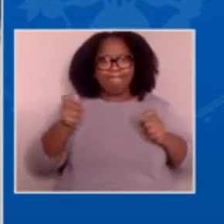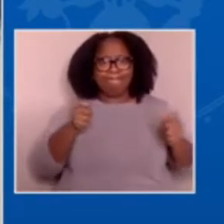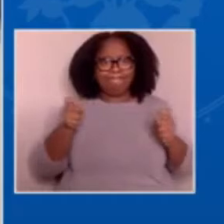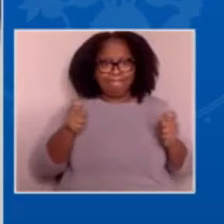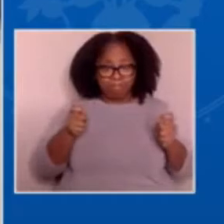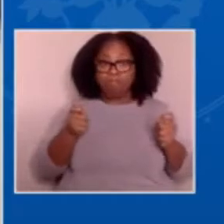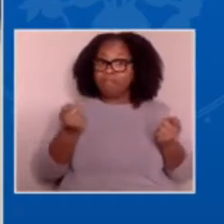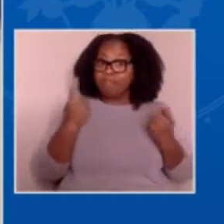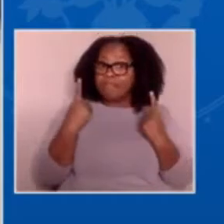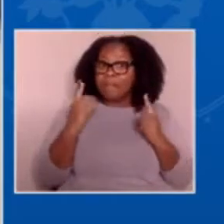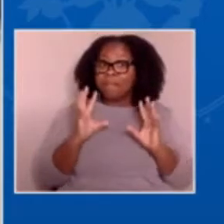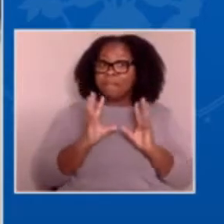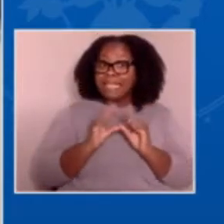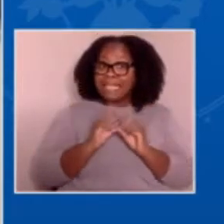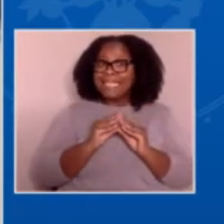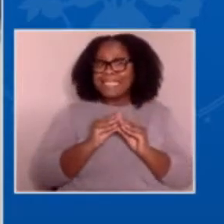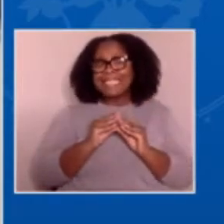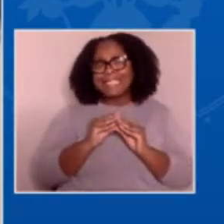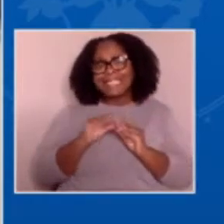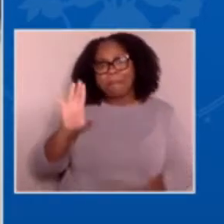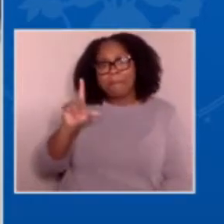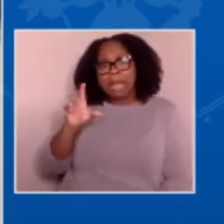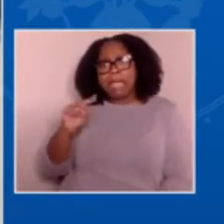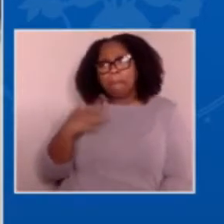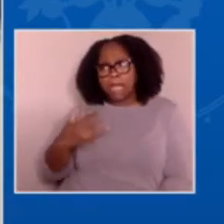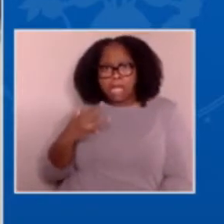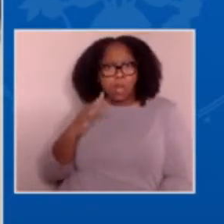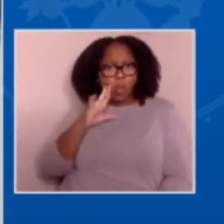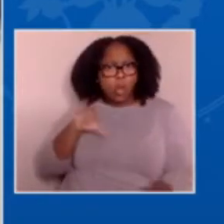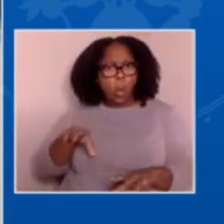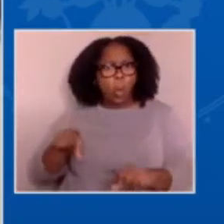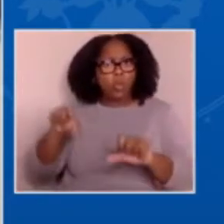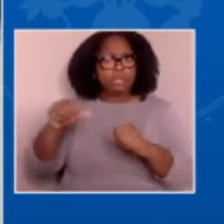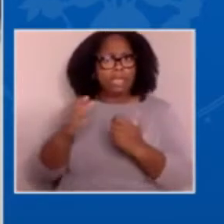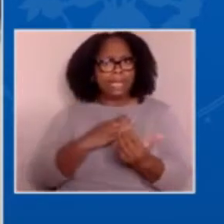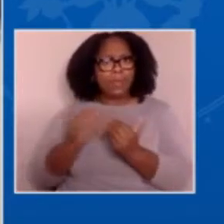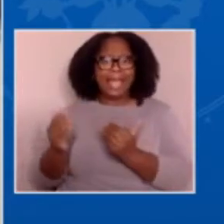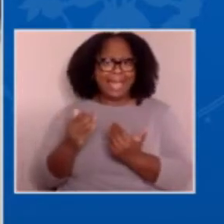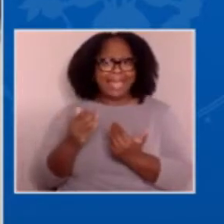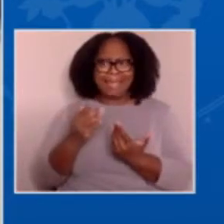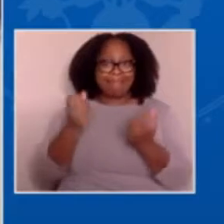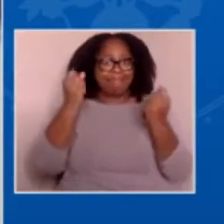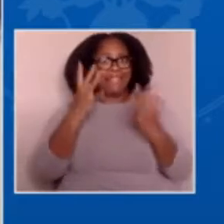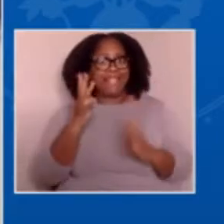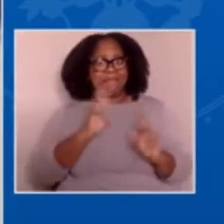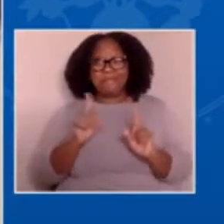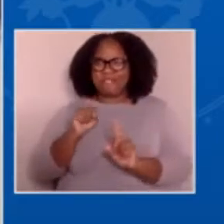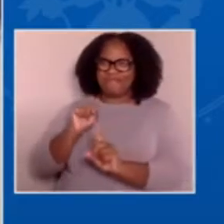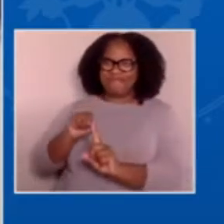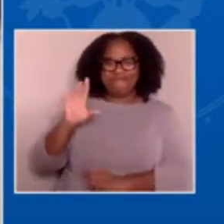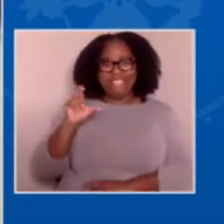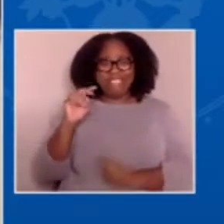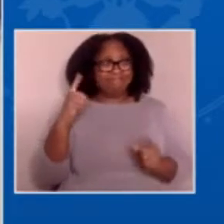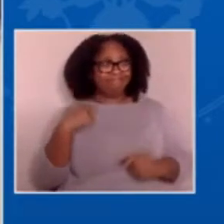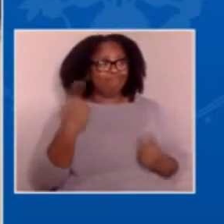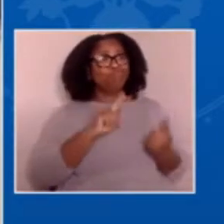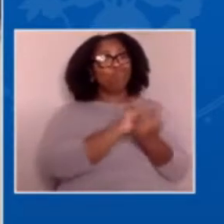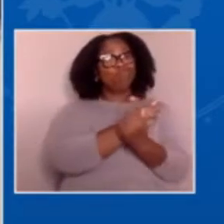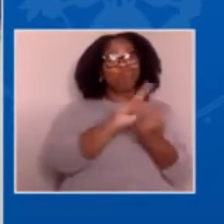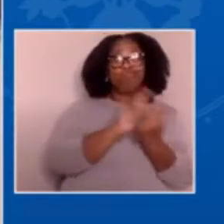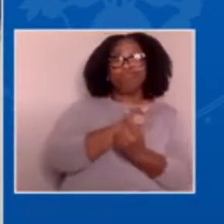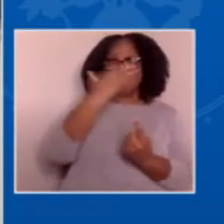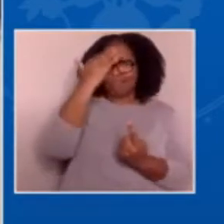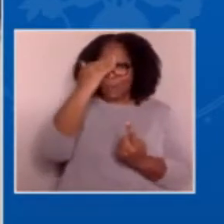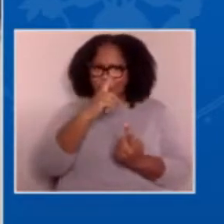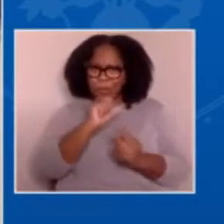course uh he would probably have uh anyway uh these are people many of them known for decades throughout his time uh and career uh working on